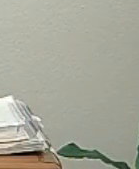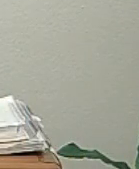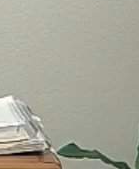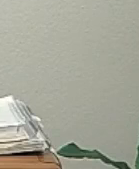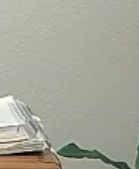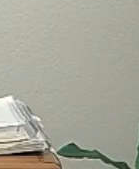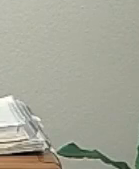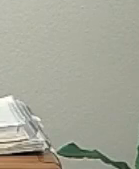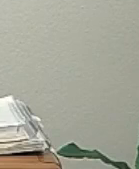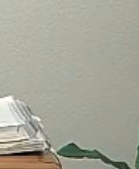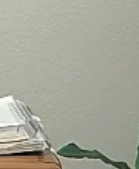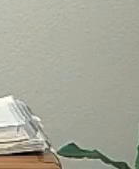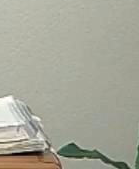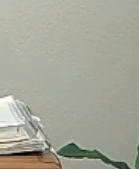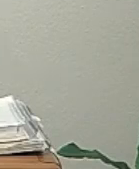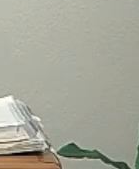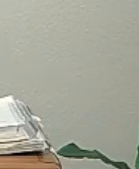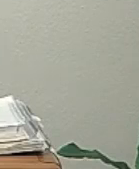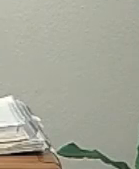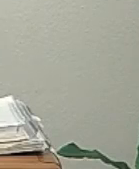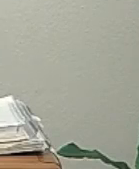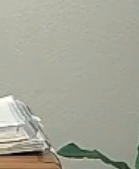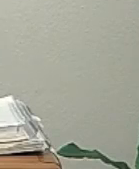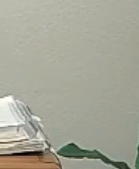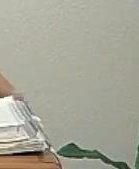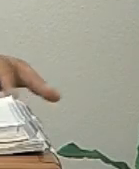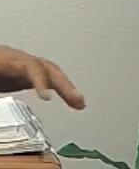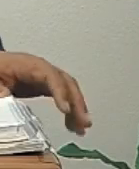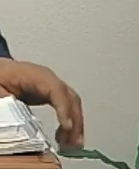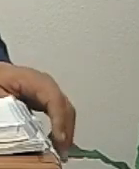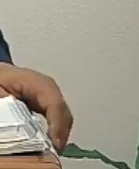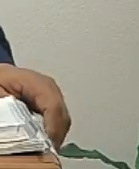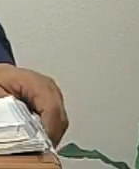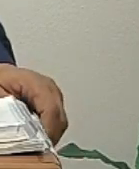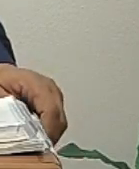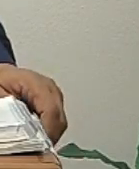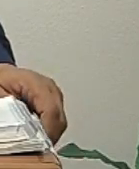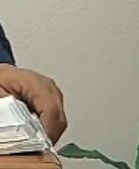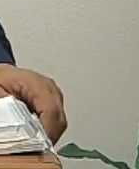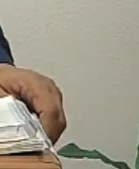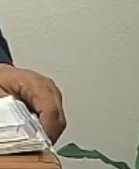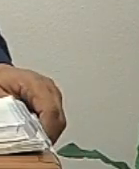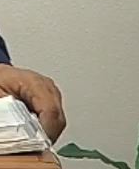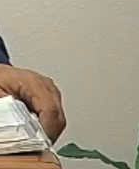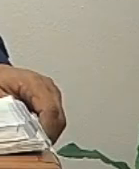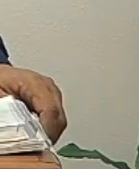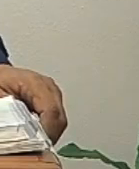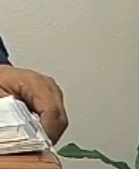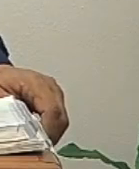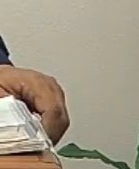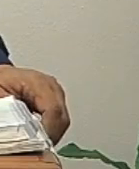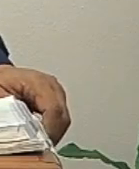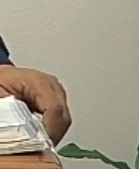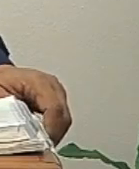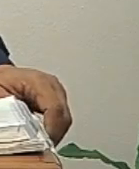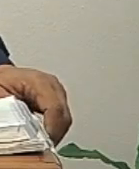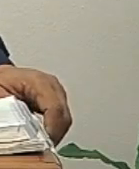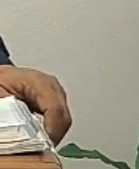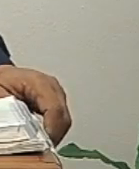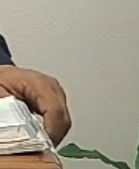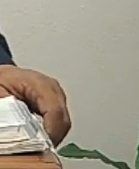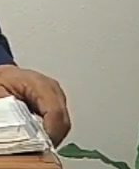Lord, we praise you for the blessing we have been able to achieve, for the renewal, Lord. You have already spoken to our